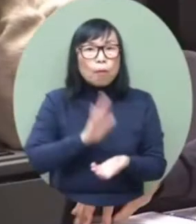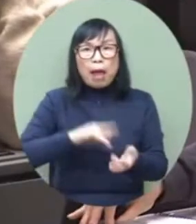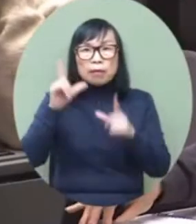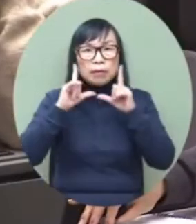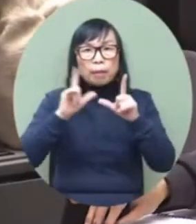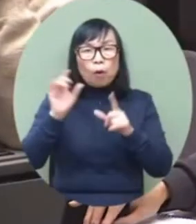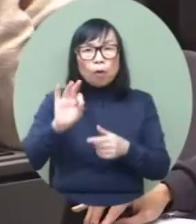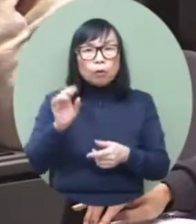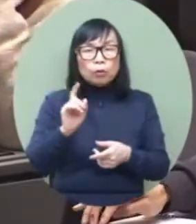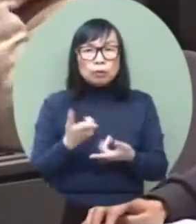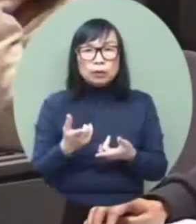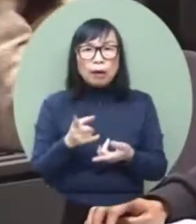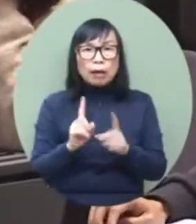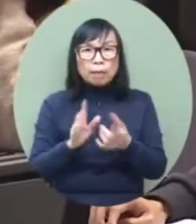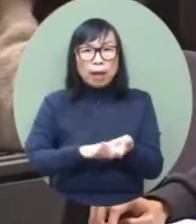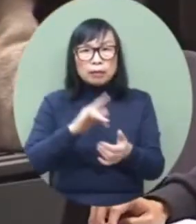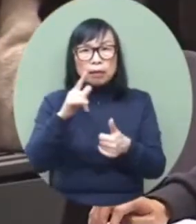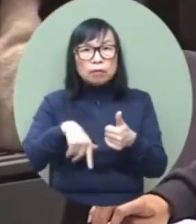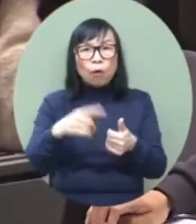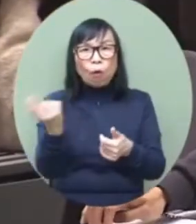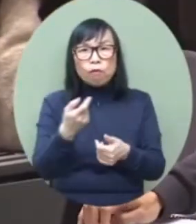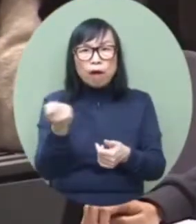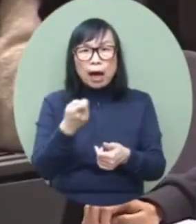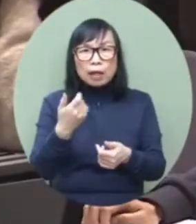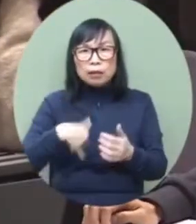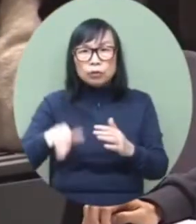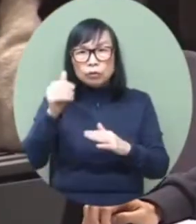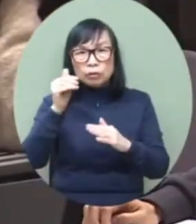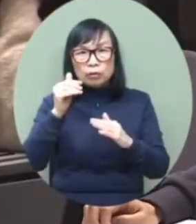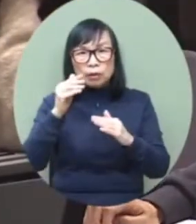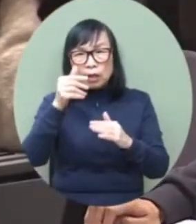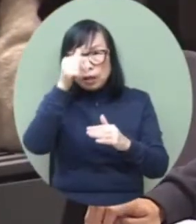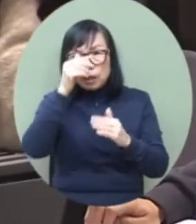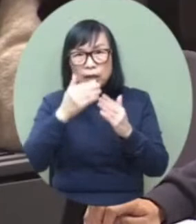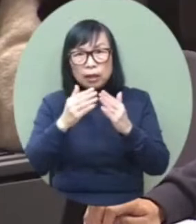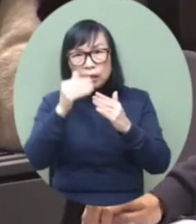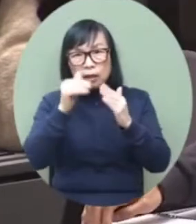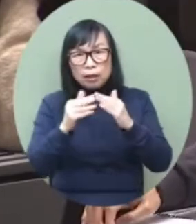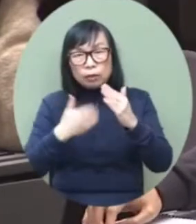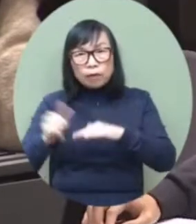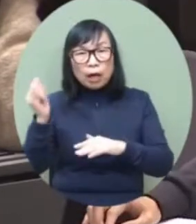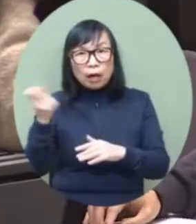implementing a home treatment policy? And